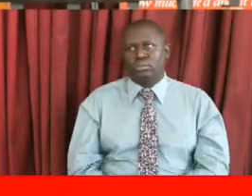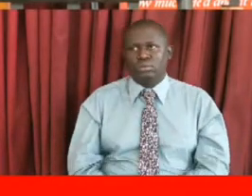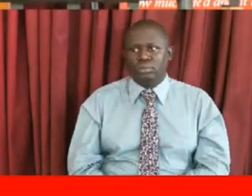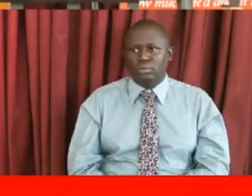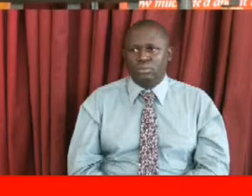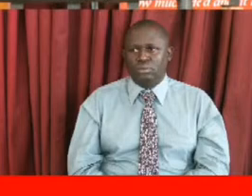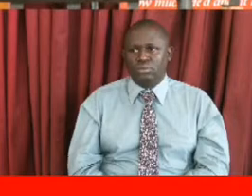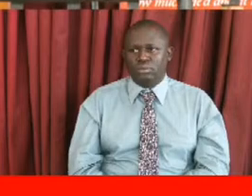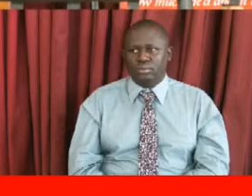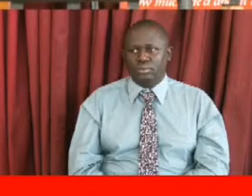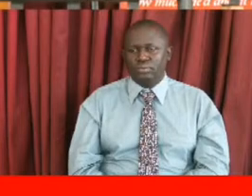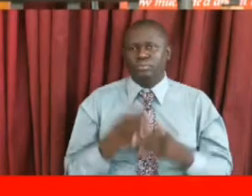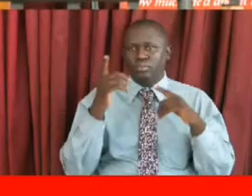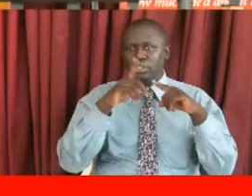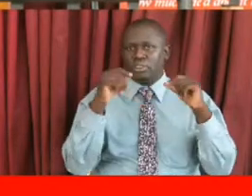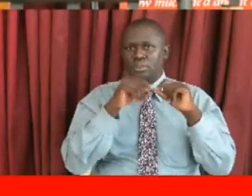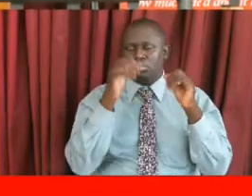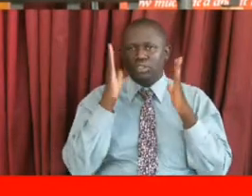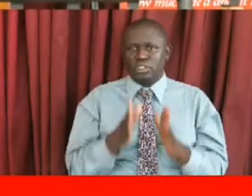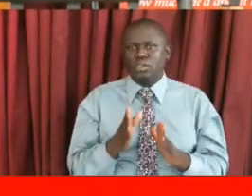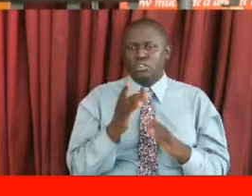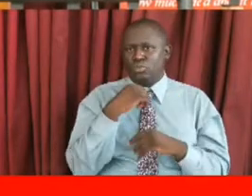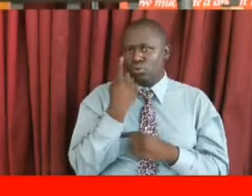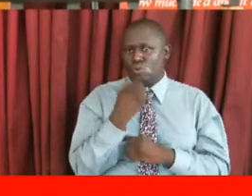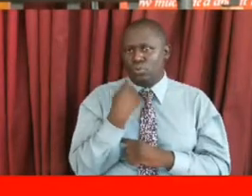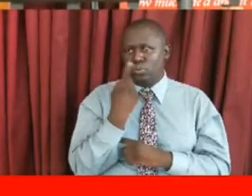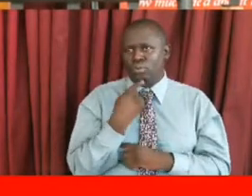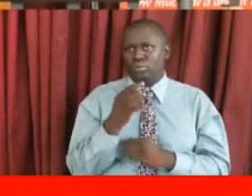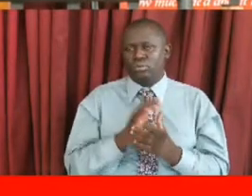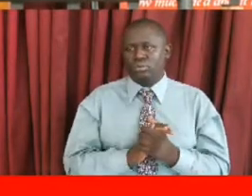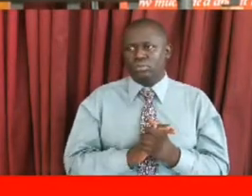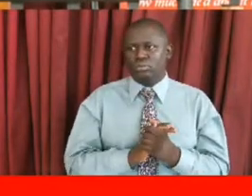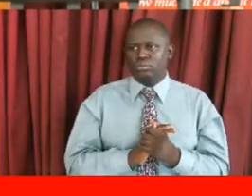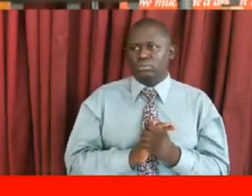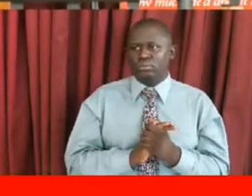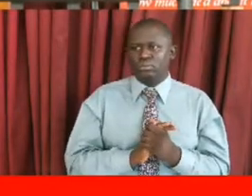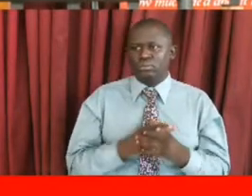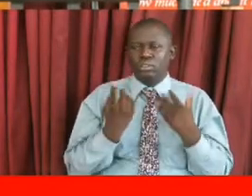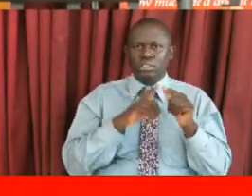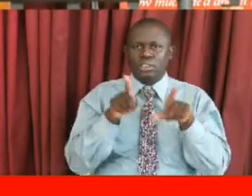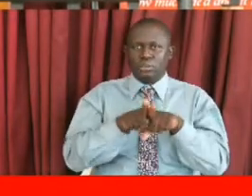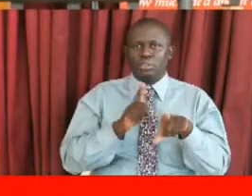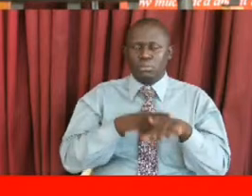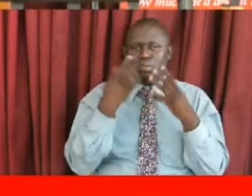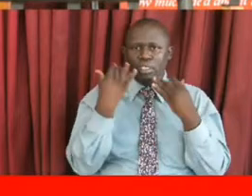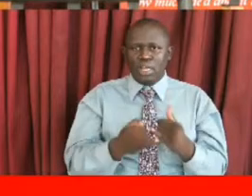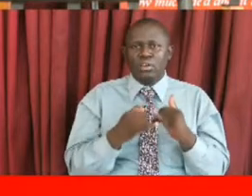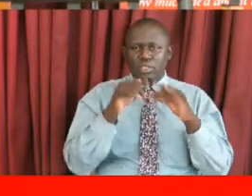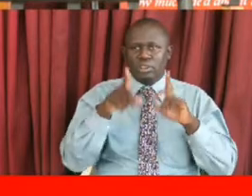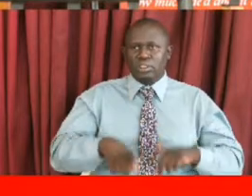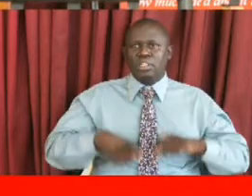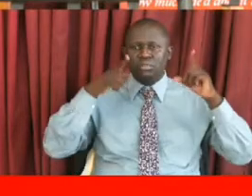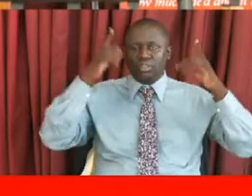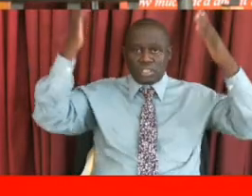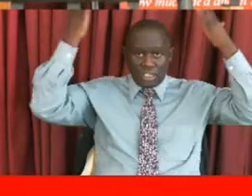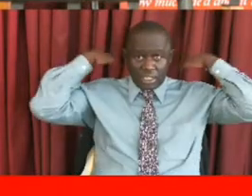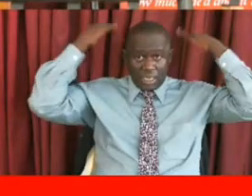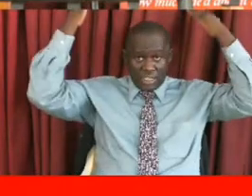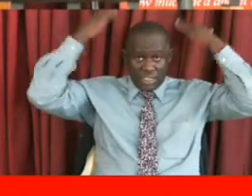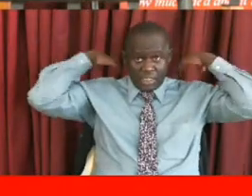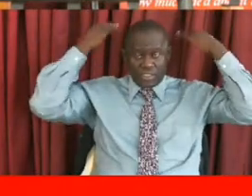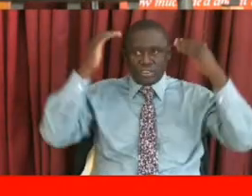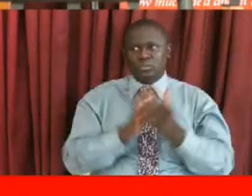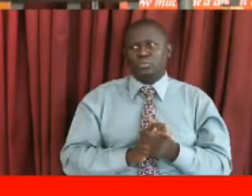he's the E messenger and e means eternity because seven is the